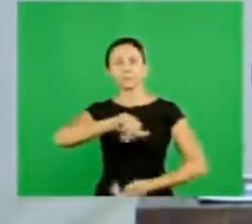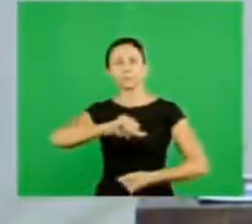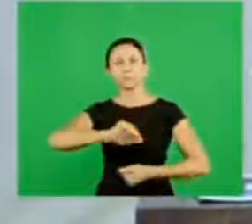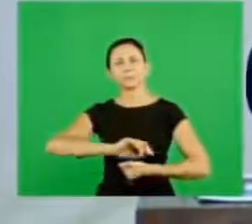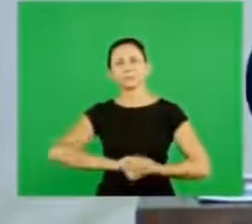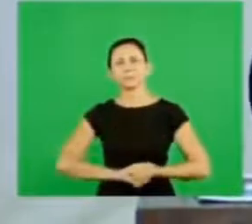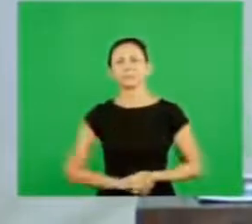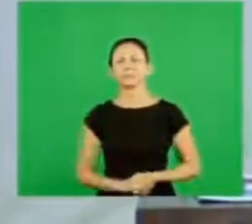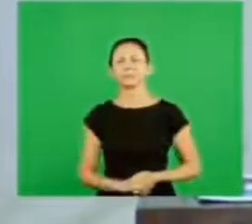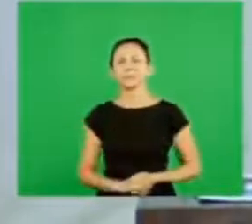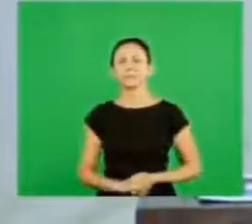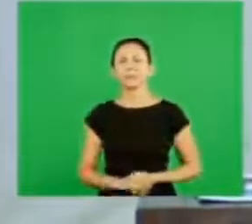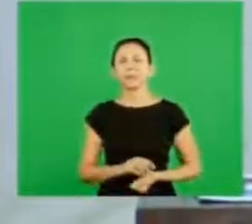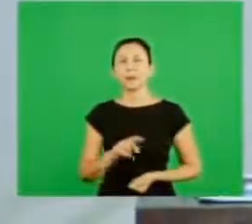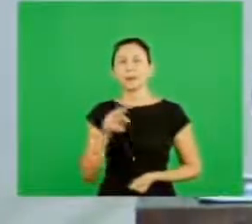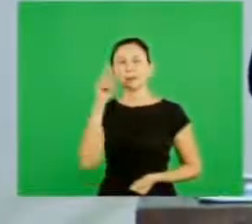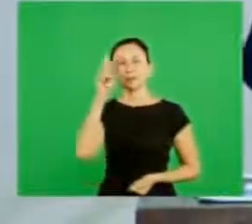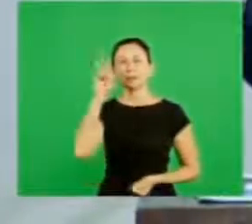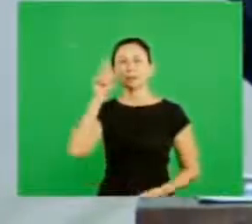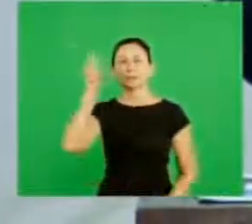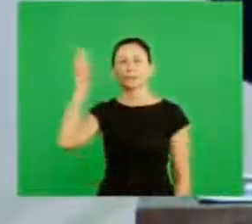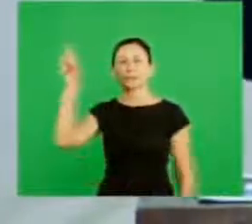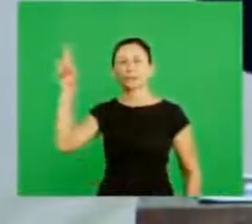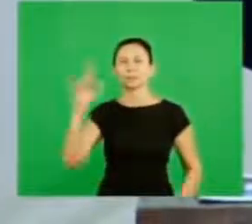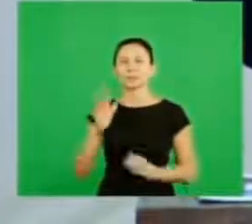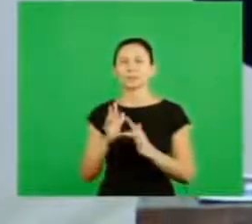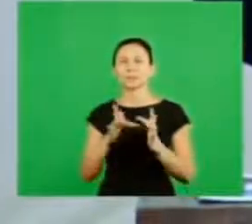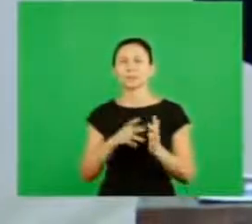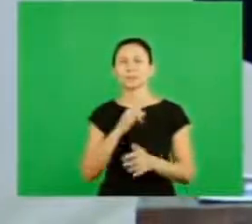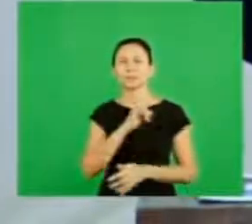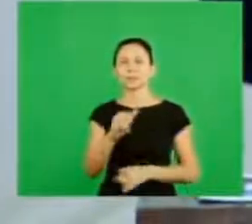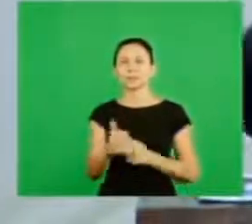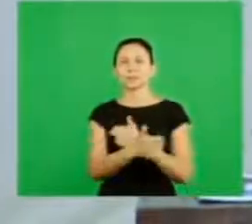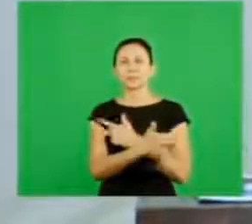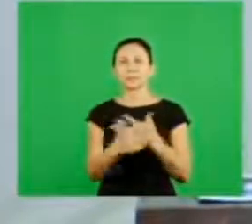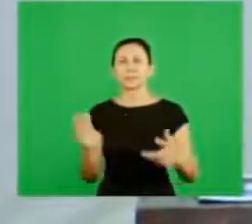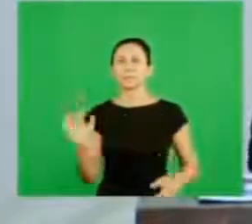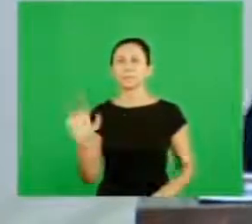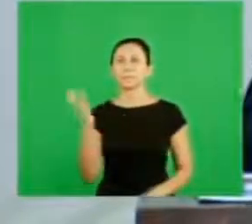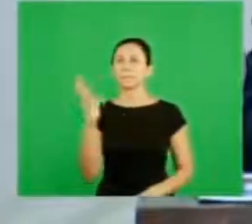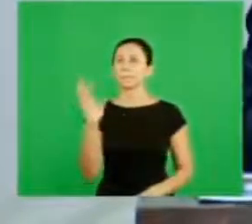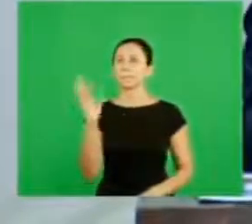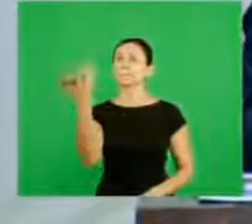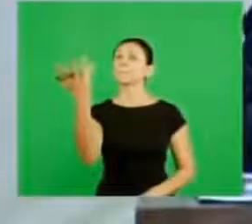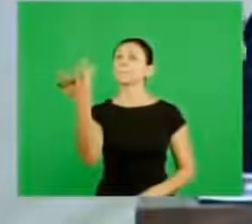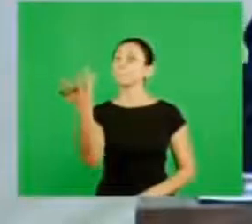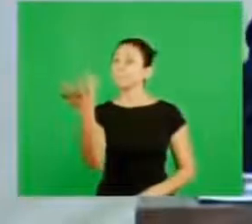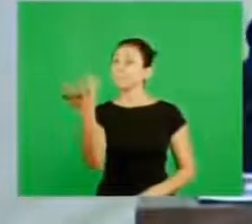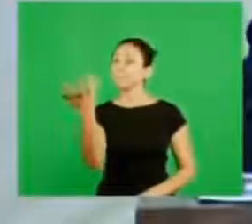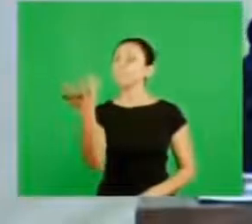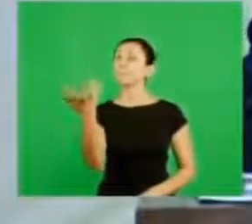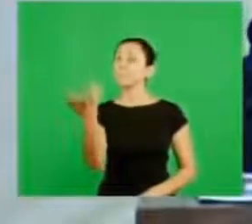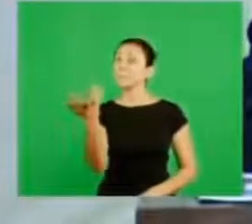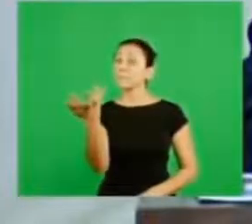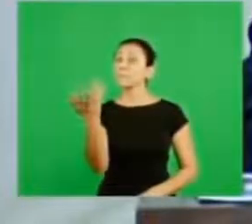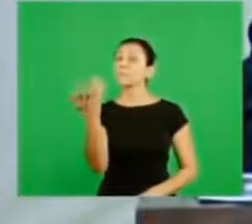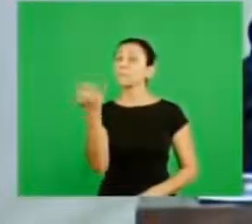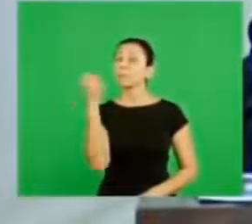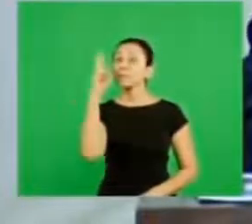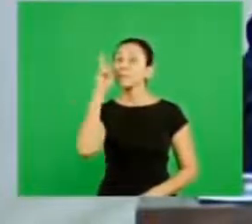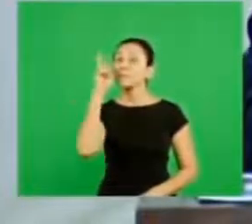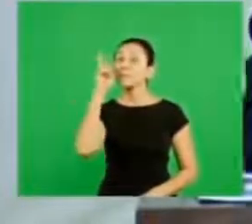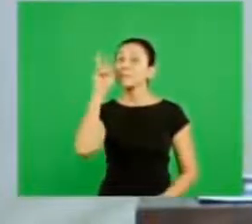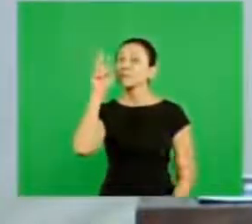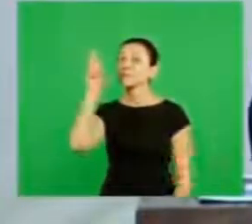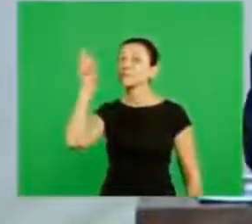with all those, everything that's around, the difficulties will continue, but look to the heavens, because Jesus says, when these things start to